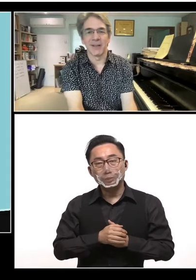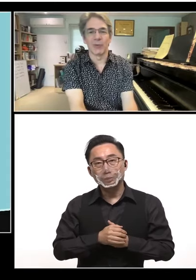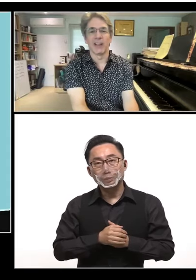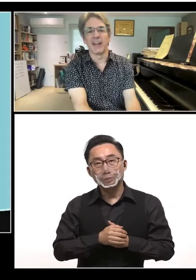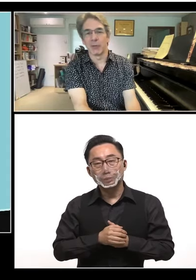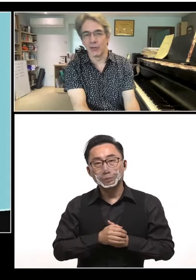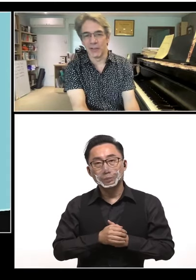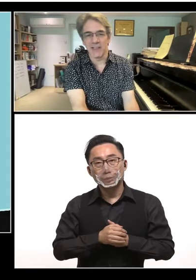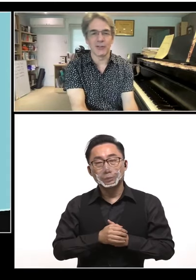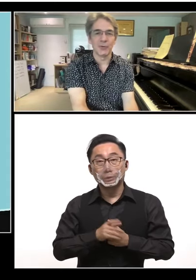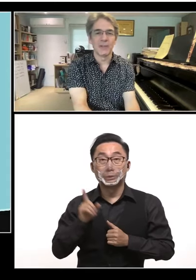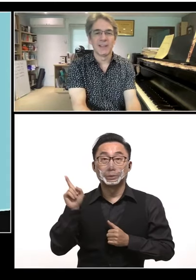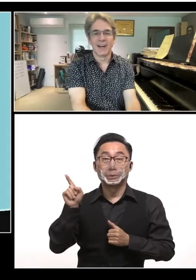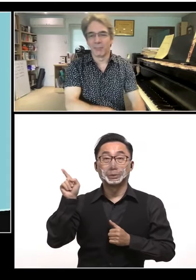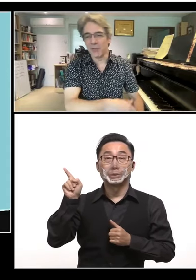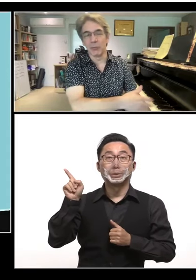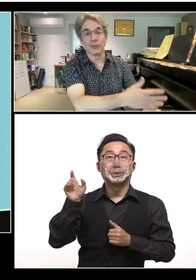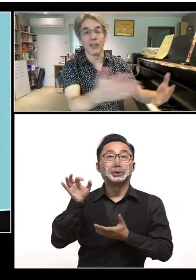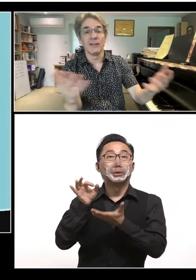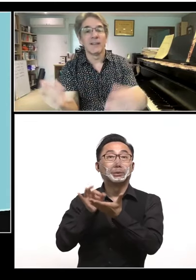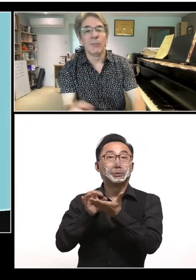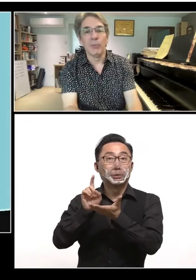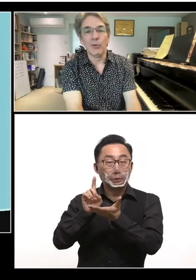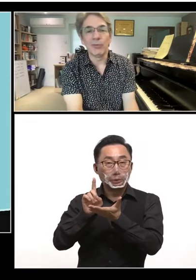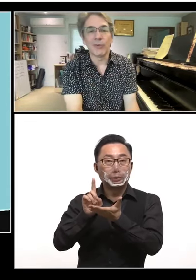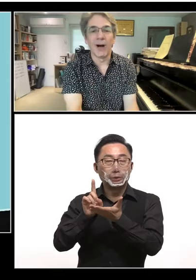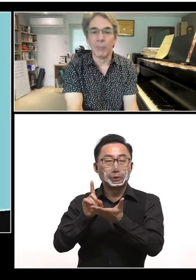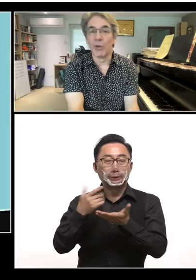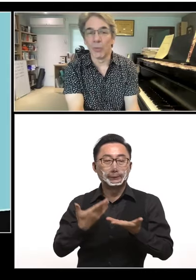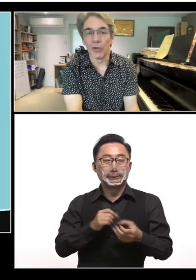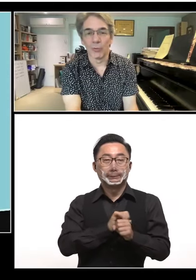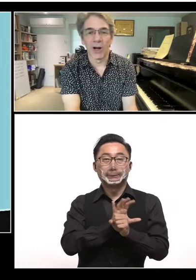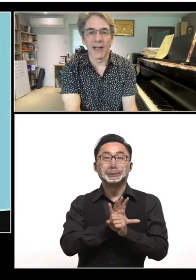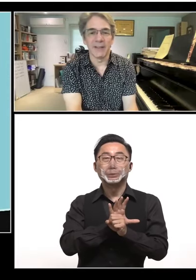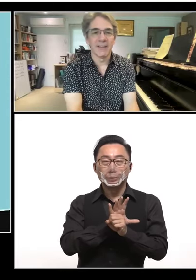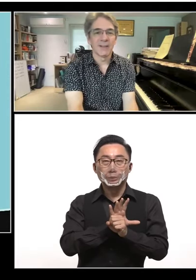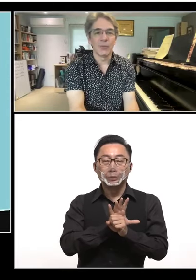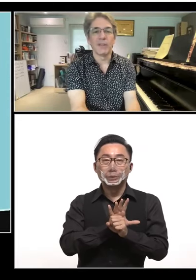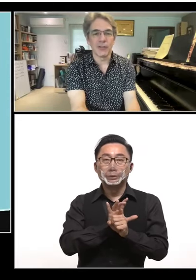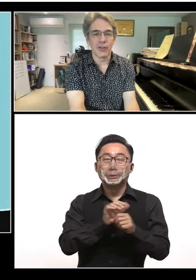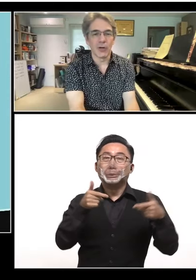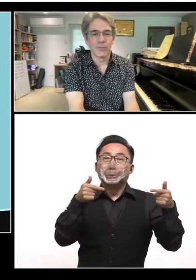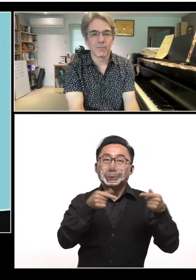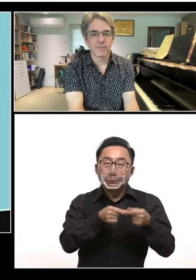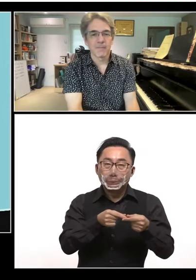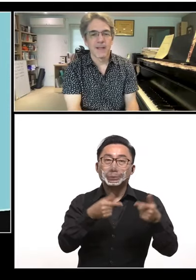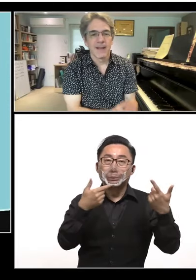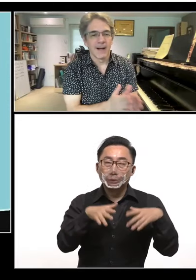pandemic that we'll get an opportunity to be able to move more worldwide with this show.